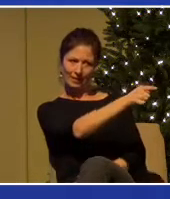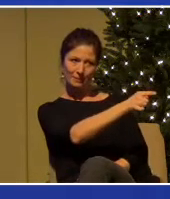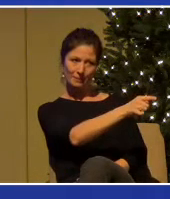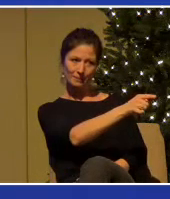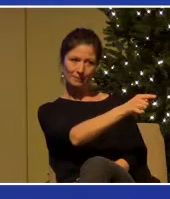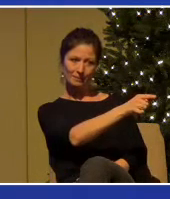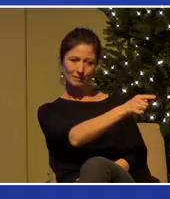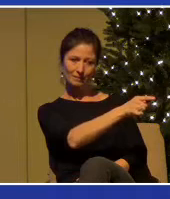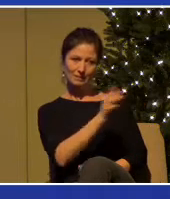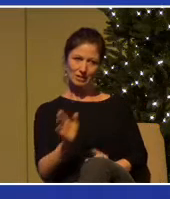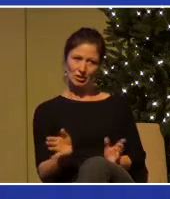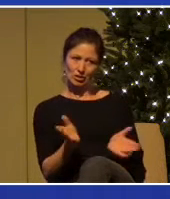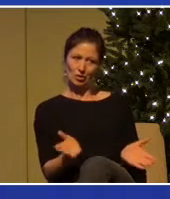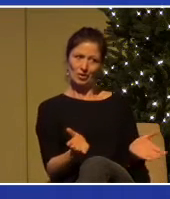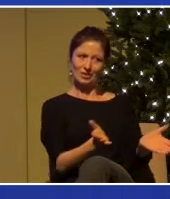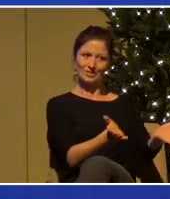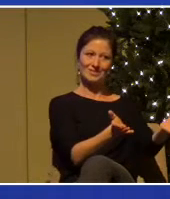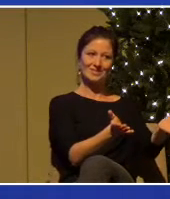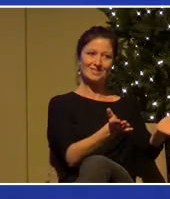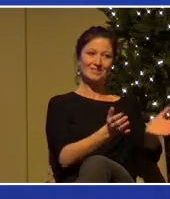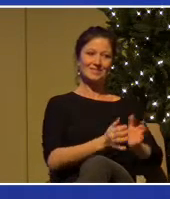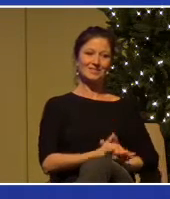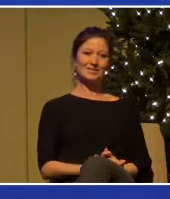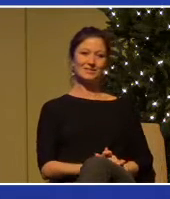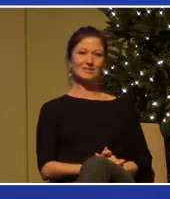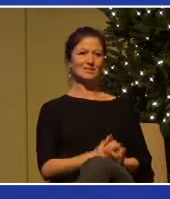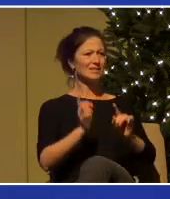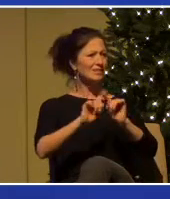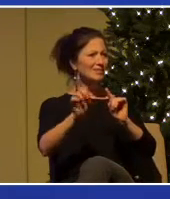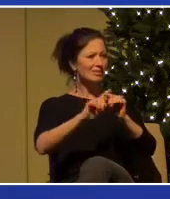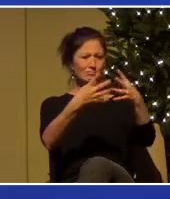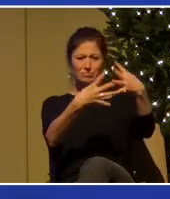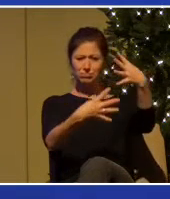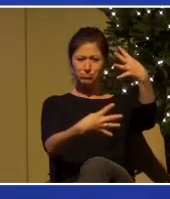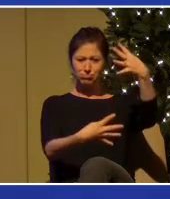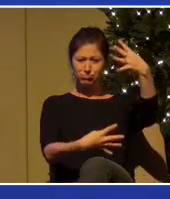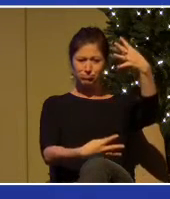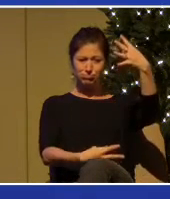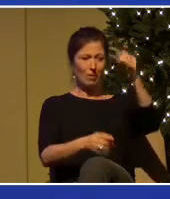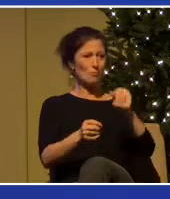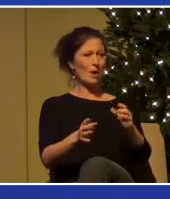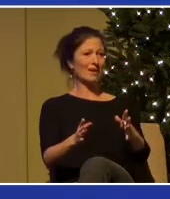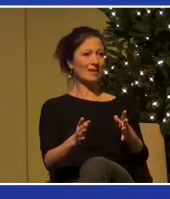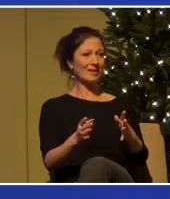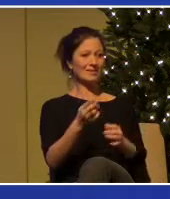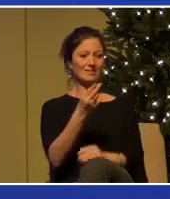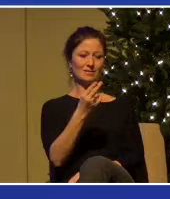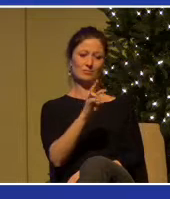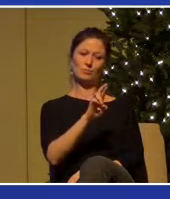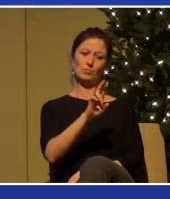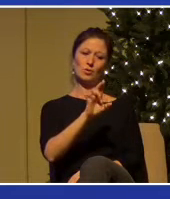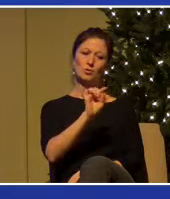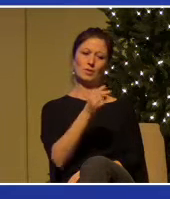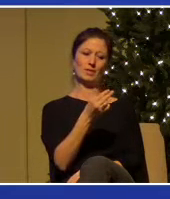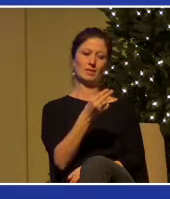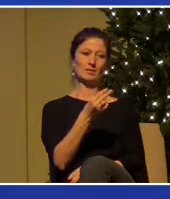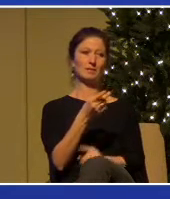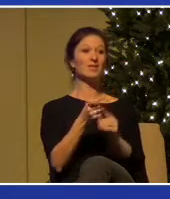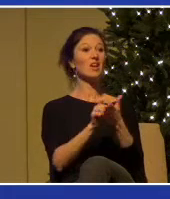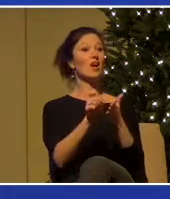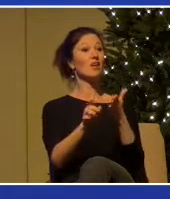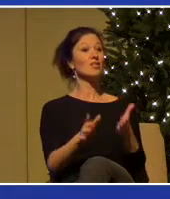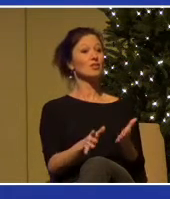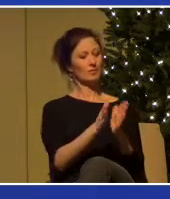He comes. He comes in all sorts of ways. And Ruth Haley Barton says he's like the sun